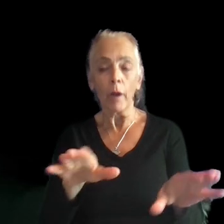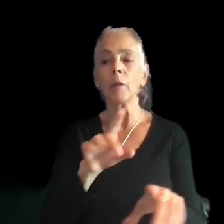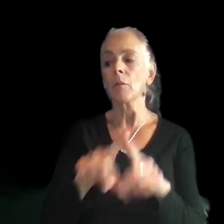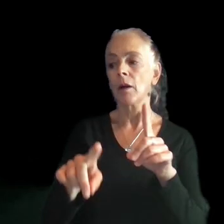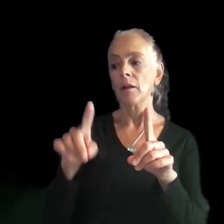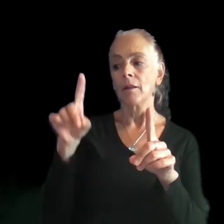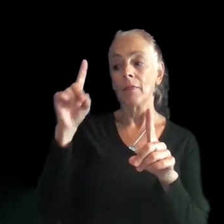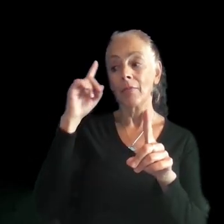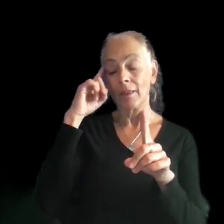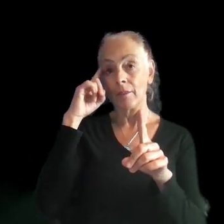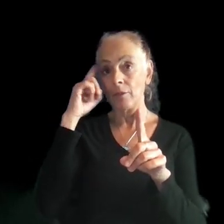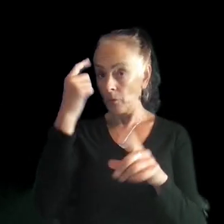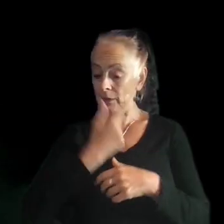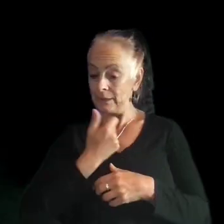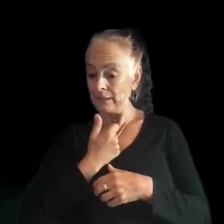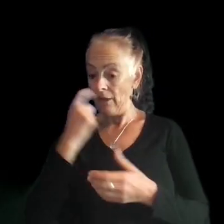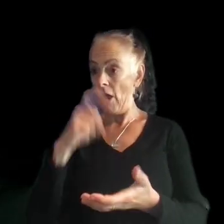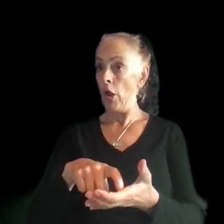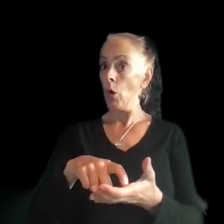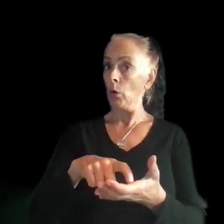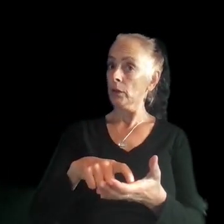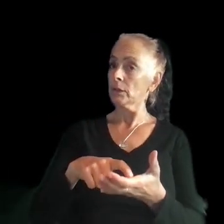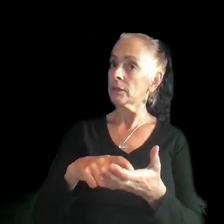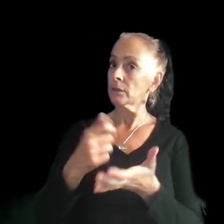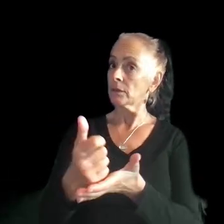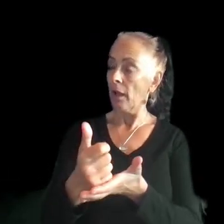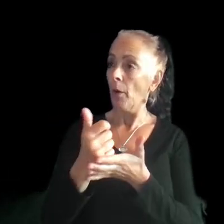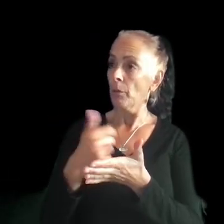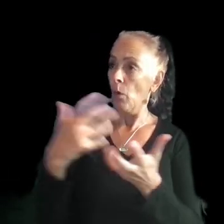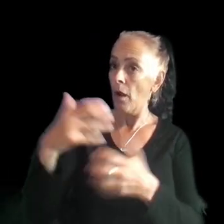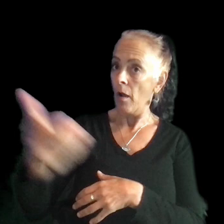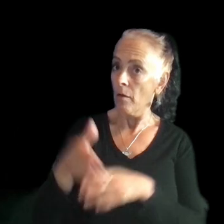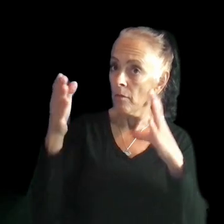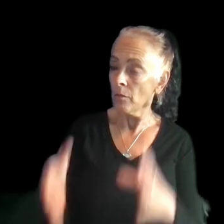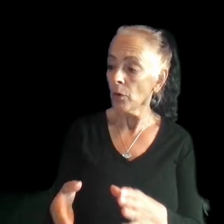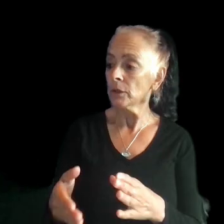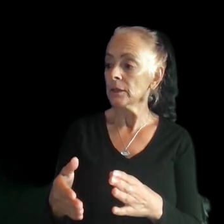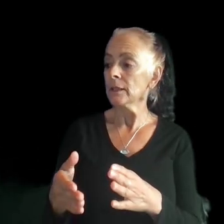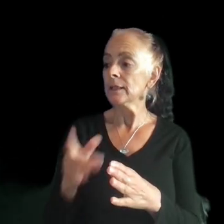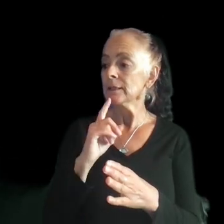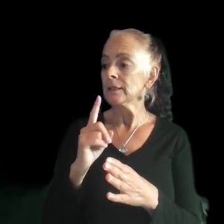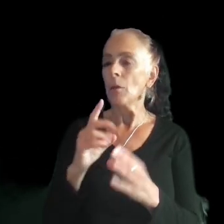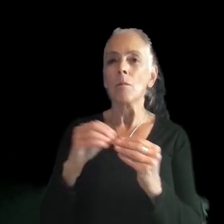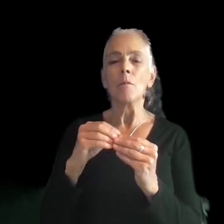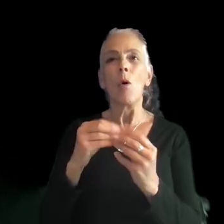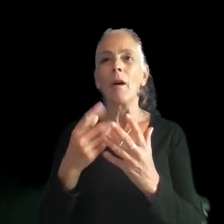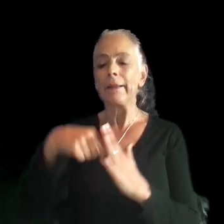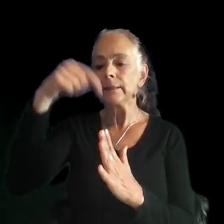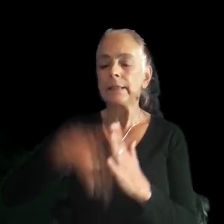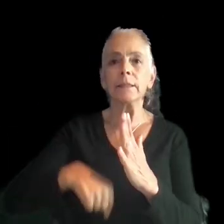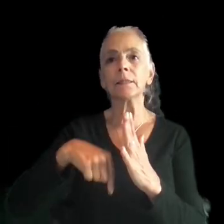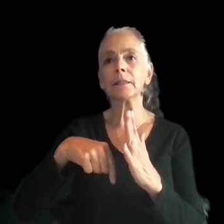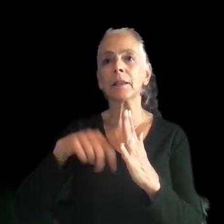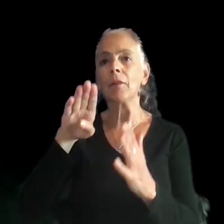that i find that stands out is um kind of three month intensive boot camps or something like that just purely